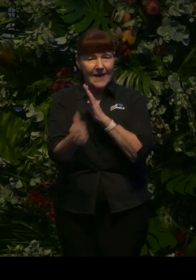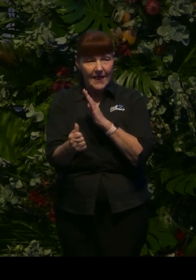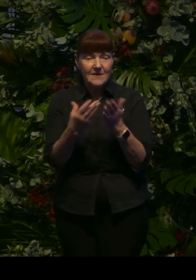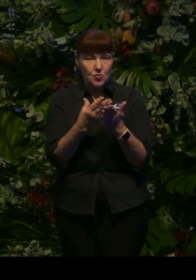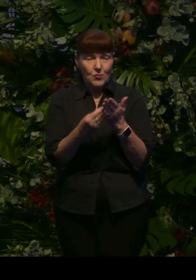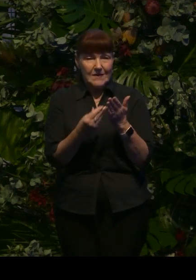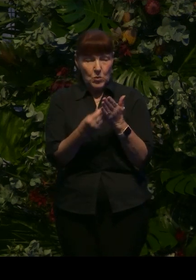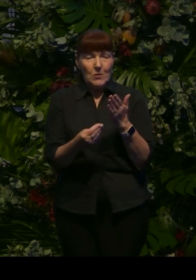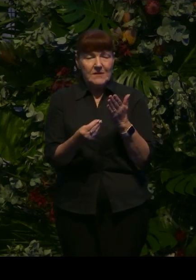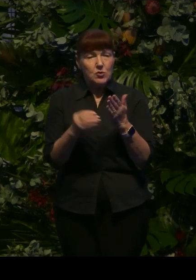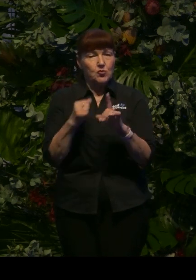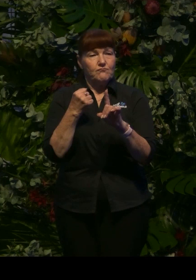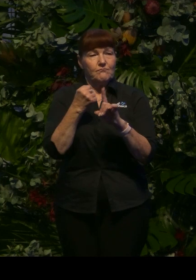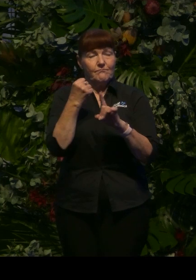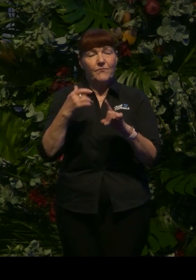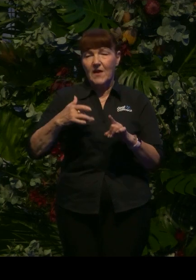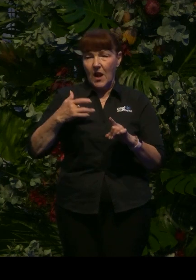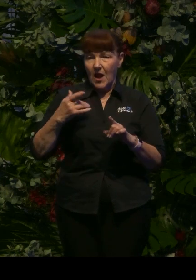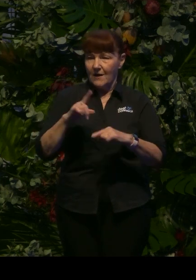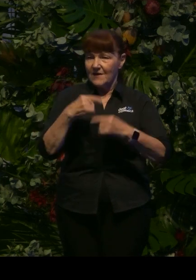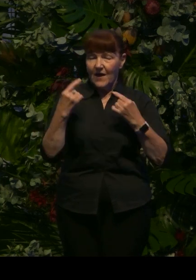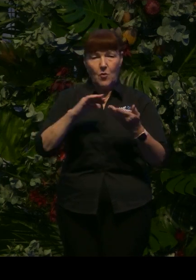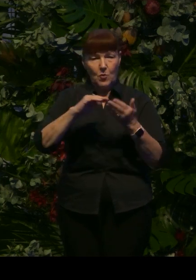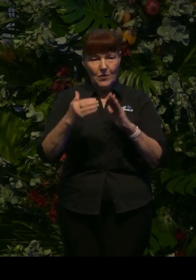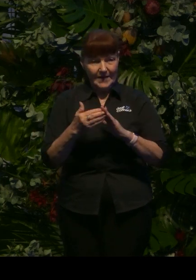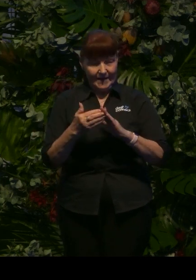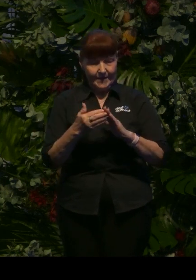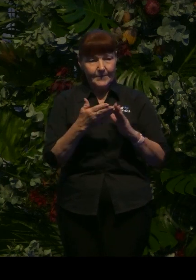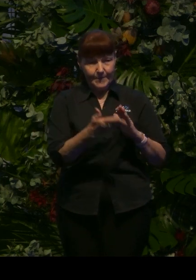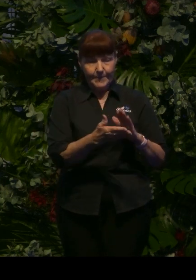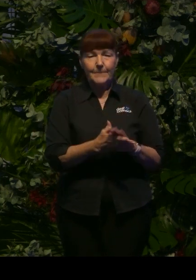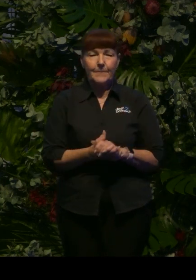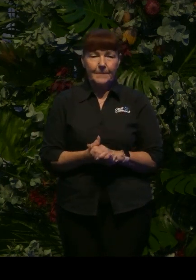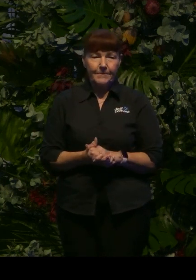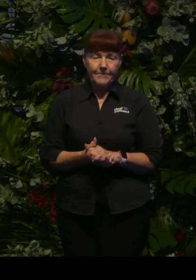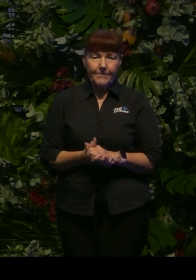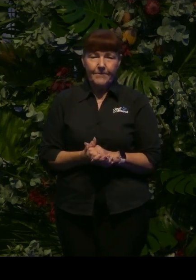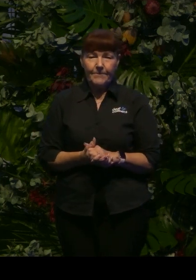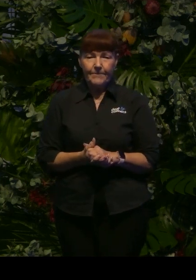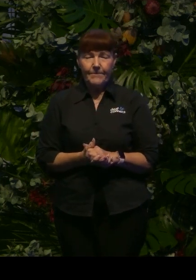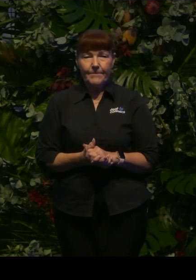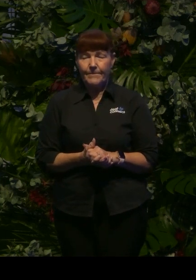resources to impact the lives of our community, the LGBTQIA plus community.